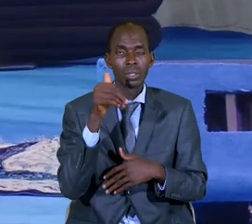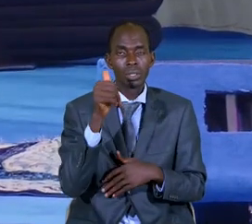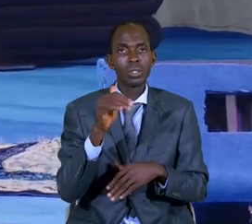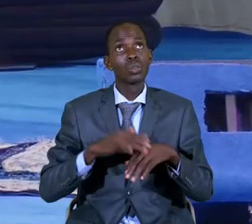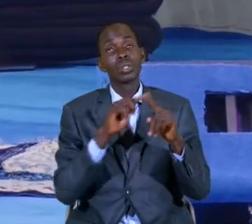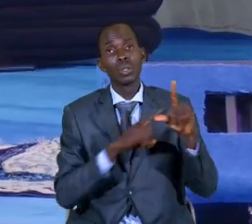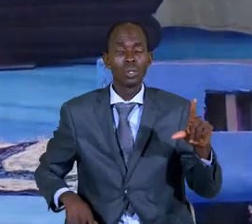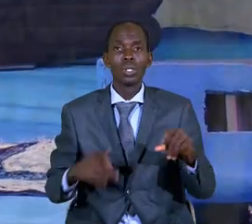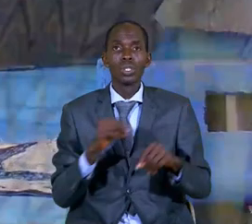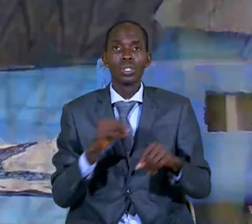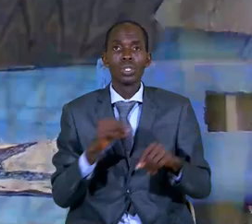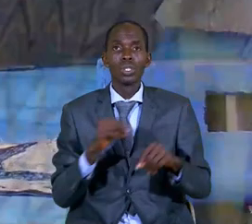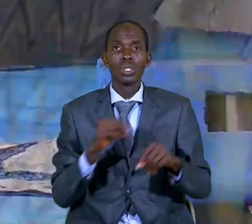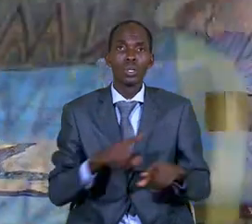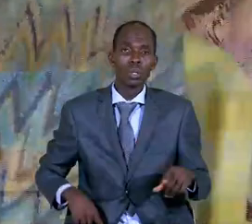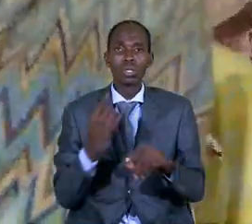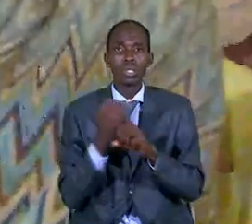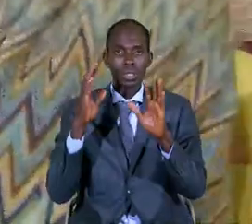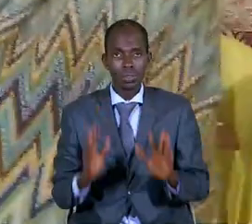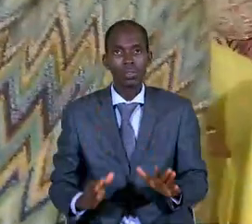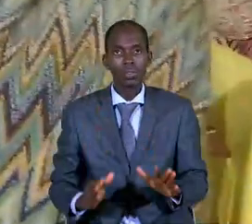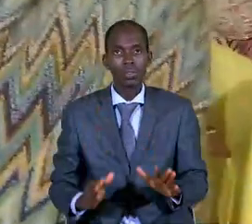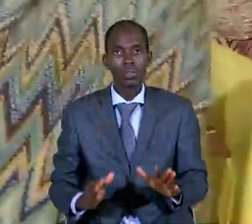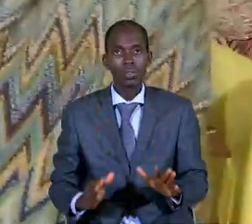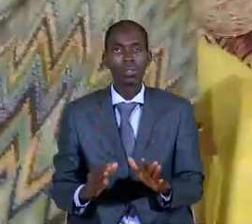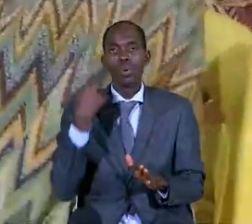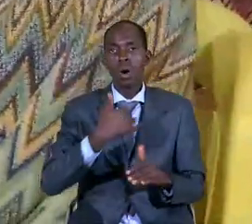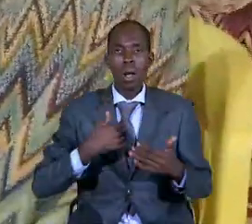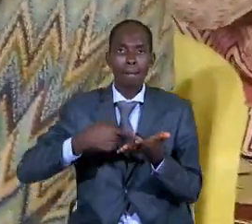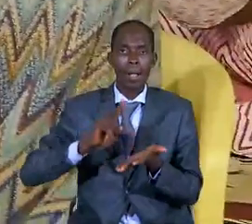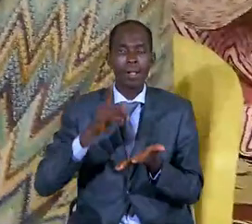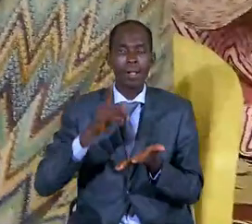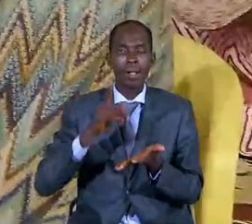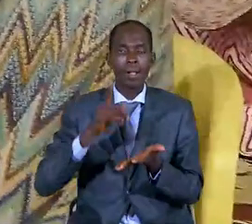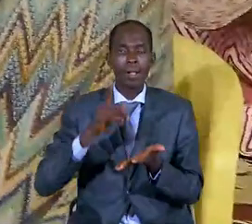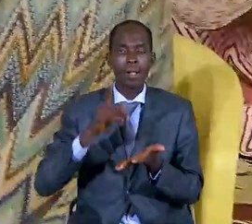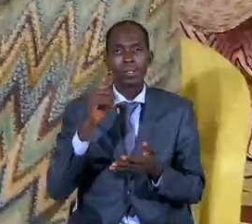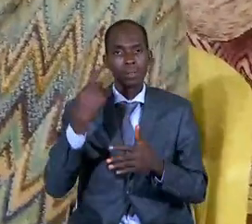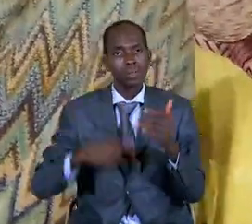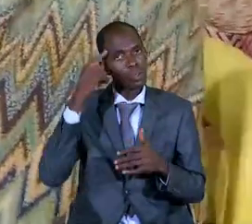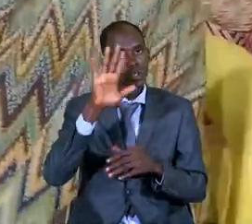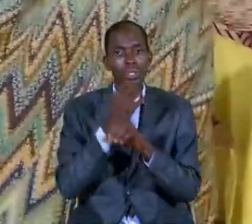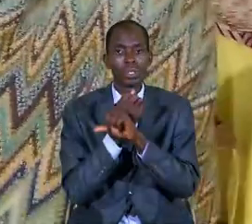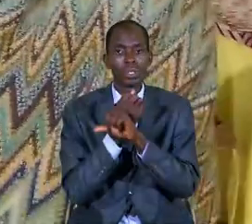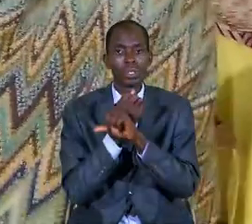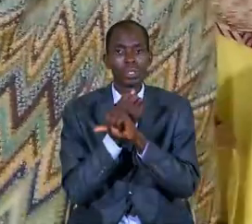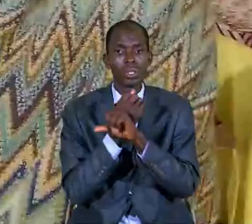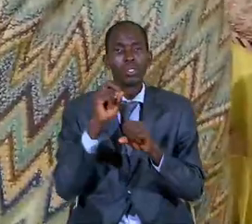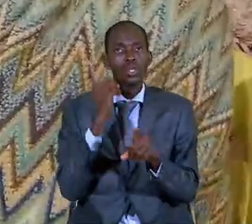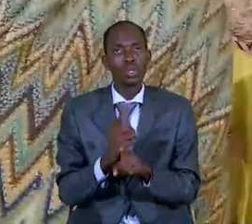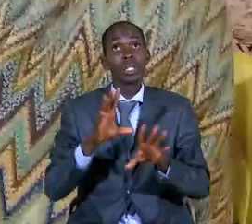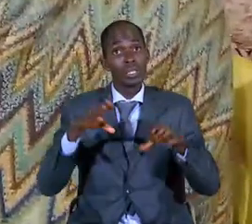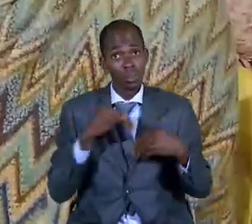Lord, the Savior, who has paid the price of your salvation. Wherever you are, just raise up your